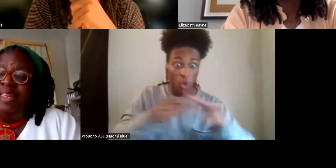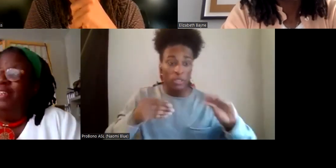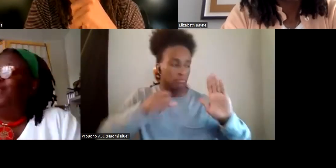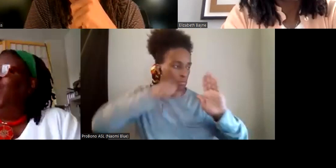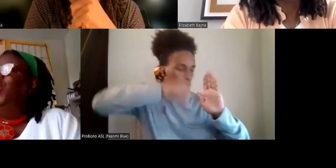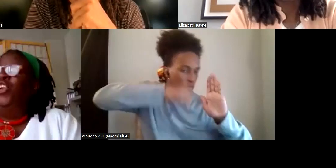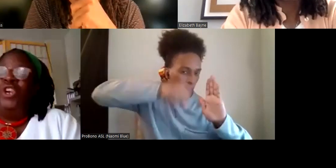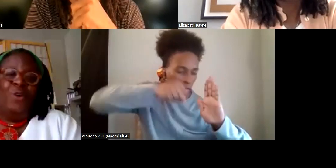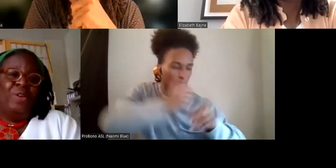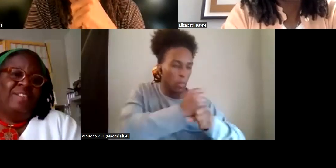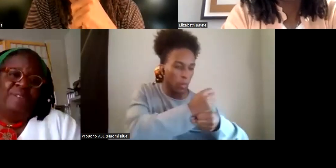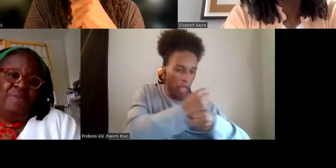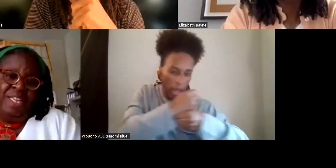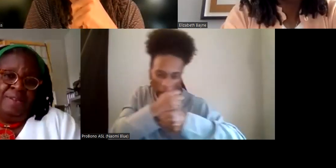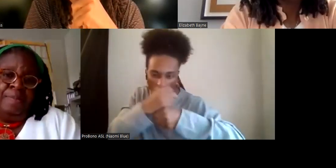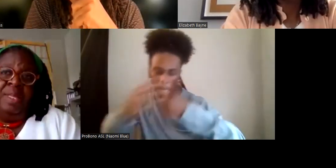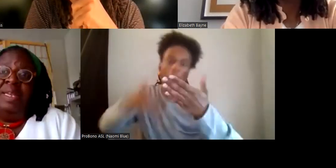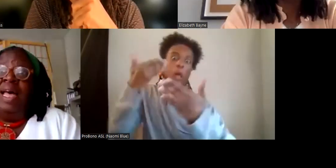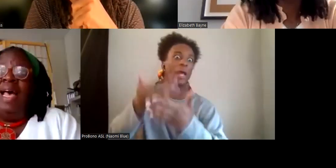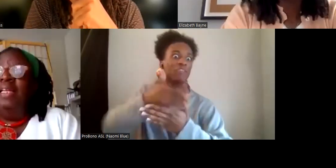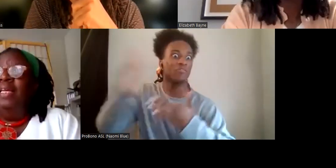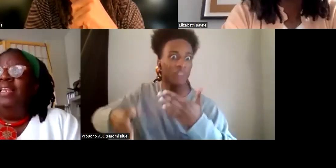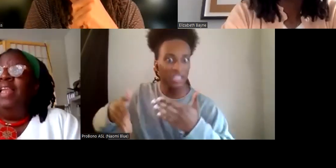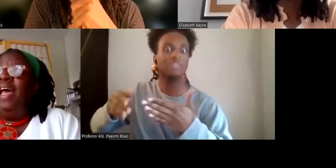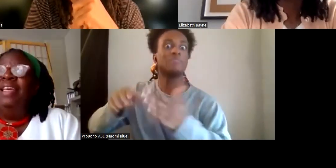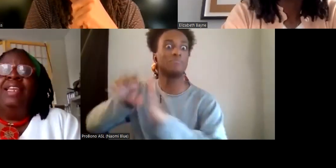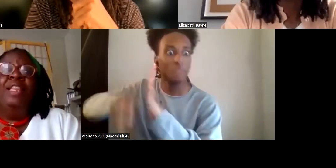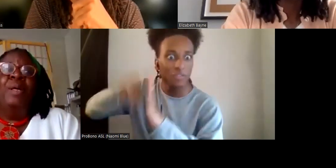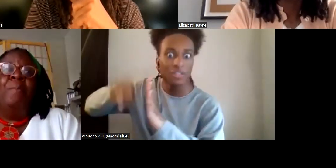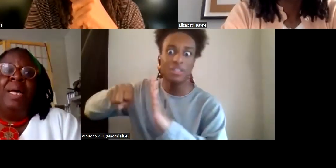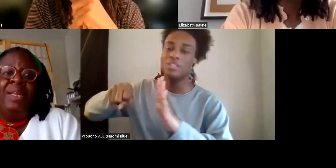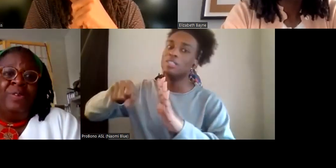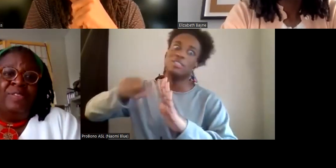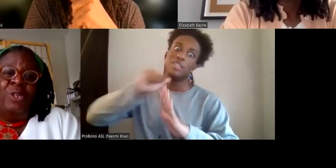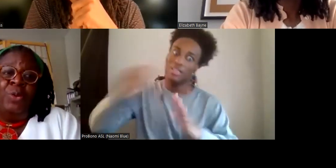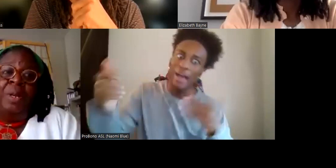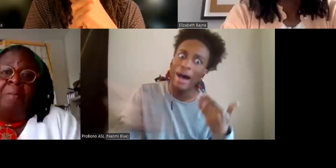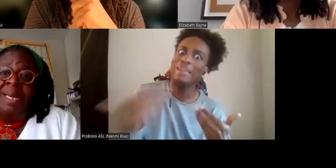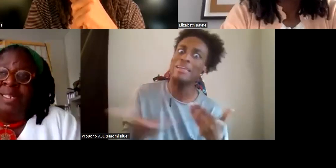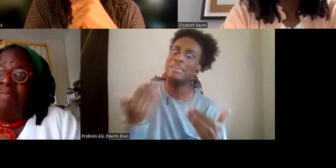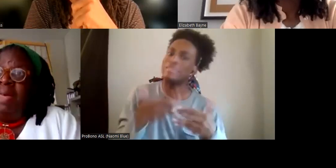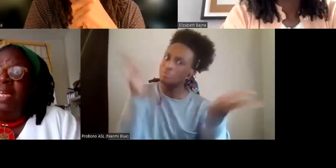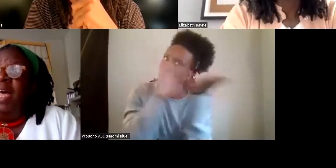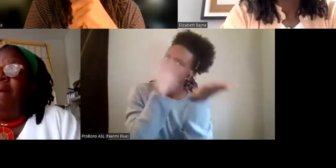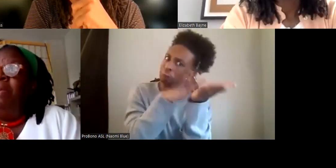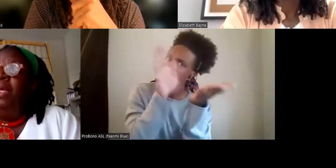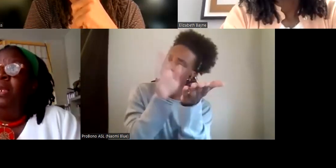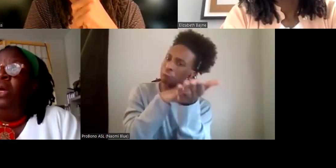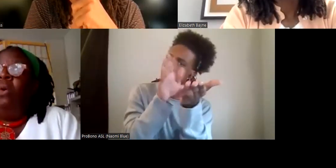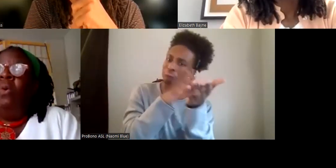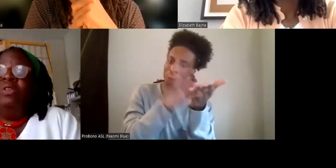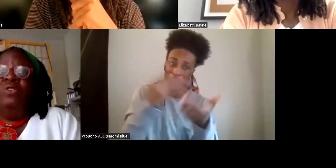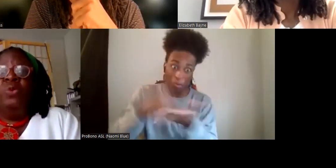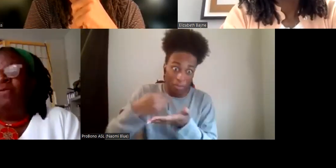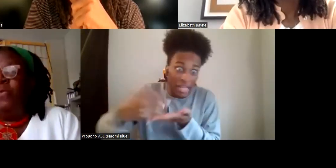know that is no easy feat. Not getting the money or securing the money to make it